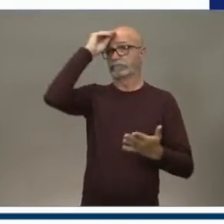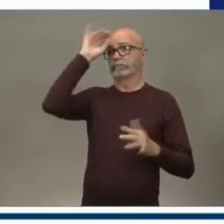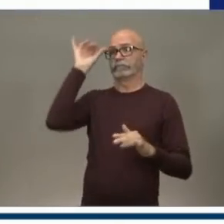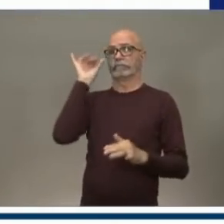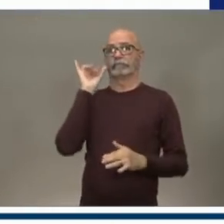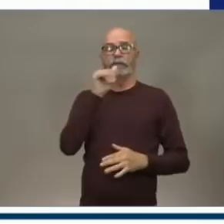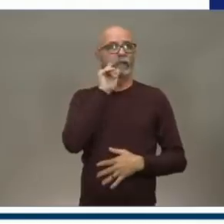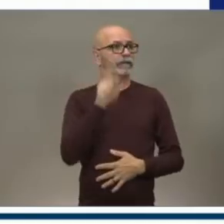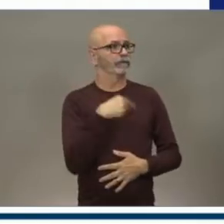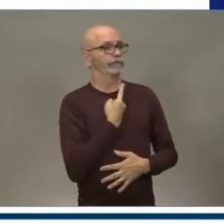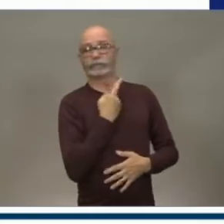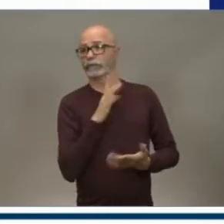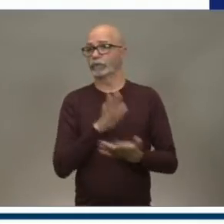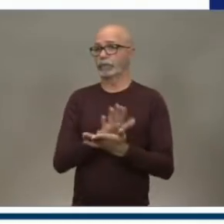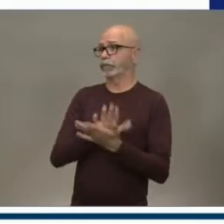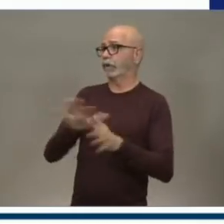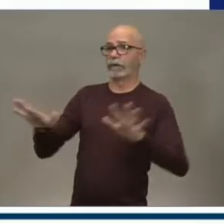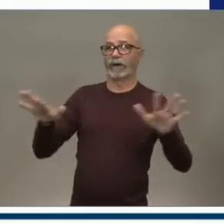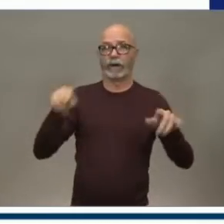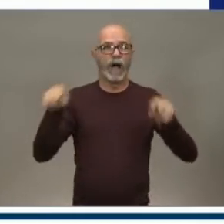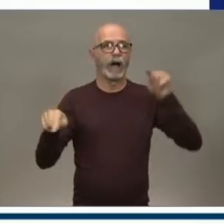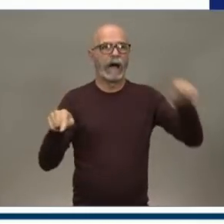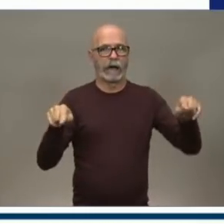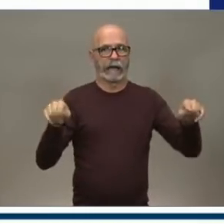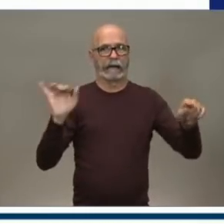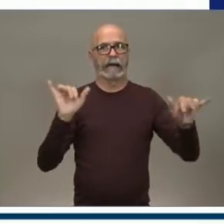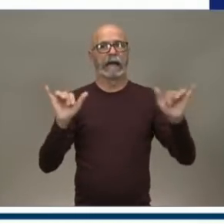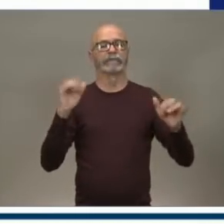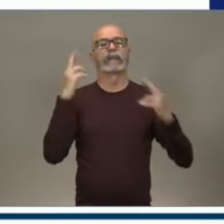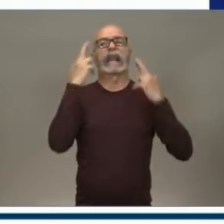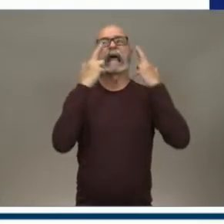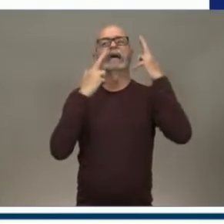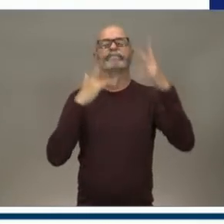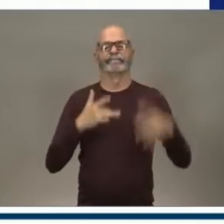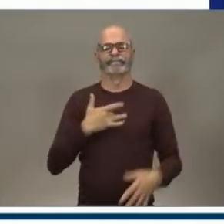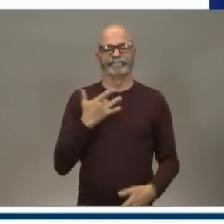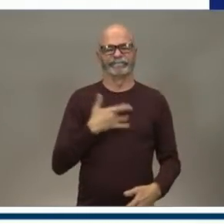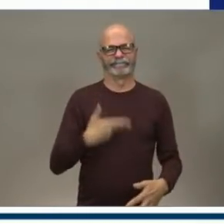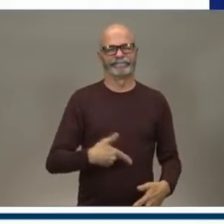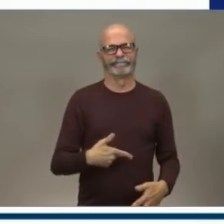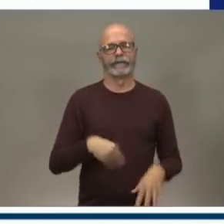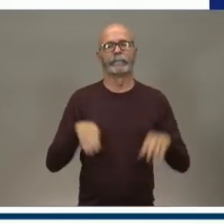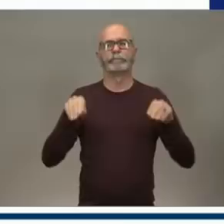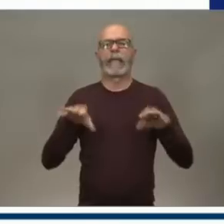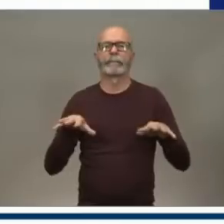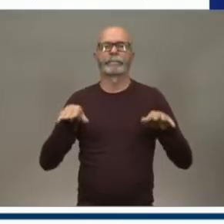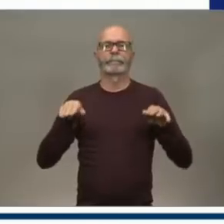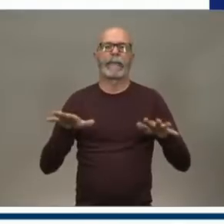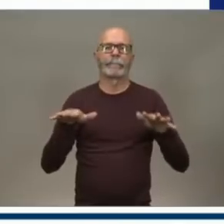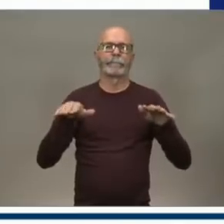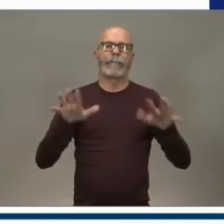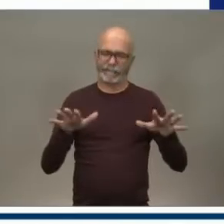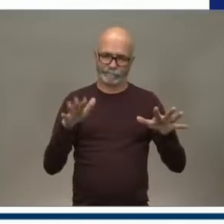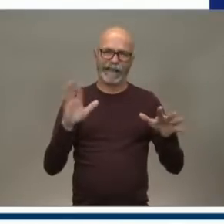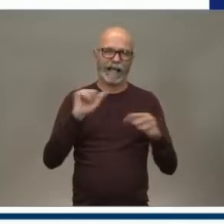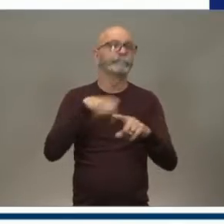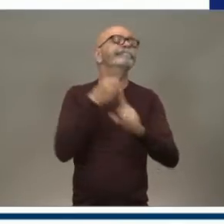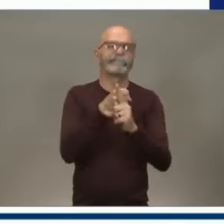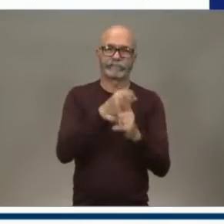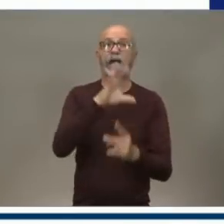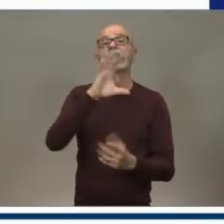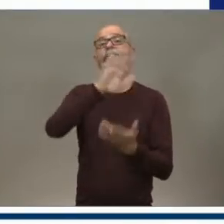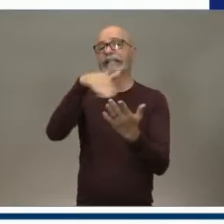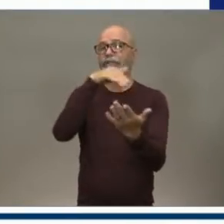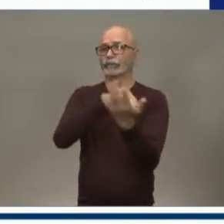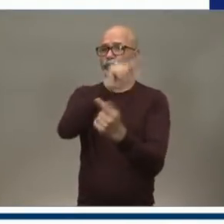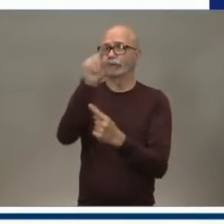schools. It's quickly creeping into a number of our neighborhoods, particularly here in the Central Zone. And as Dr. Strang will